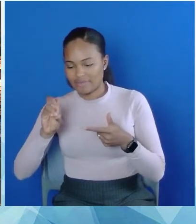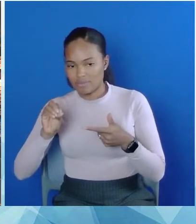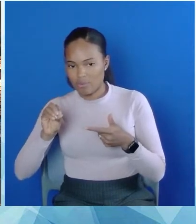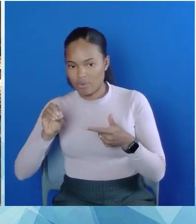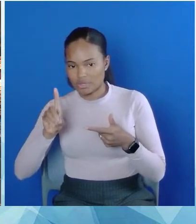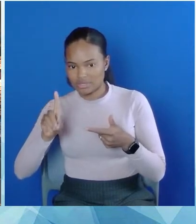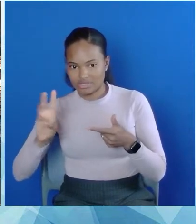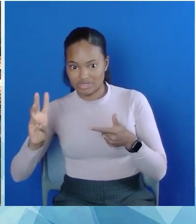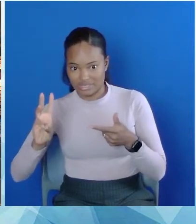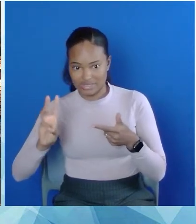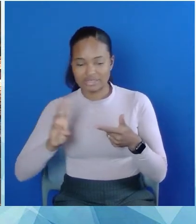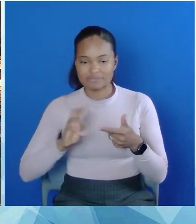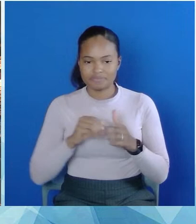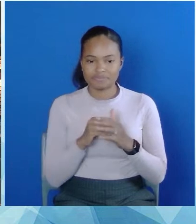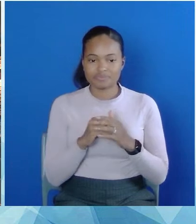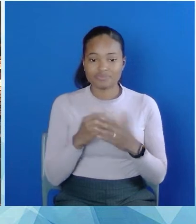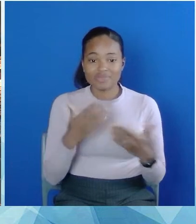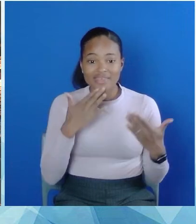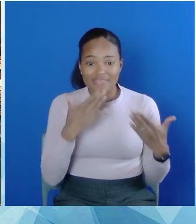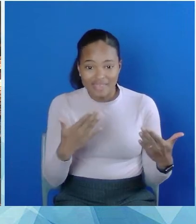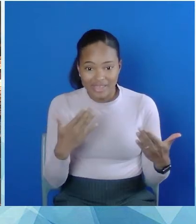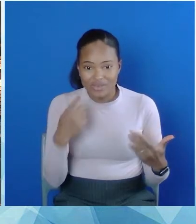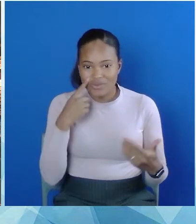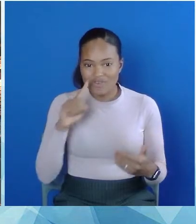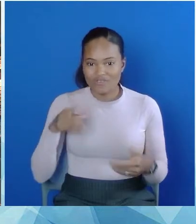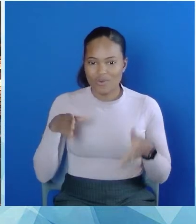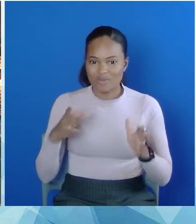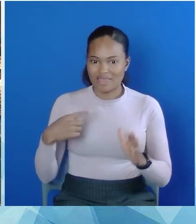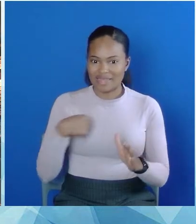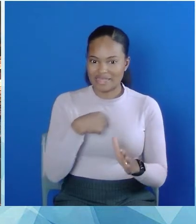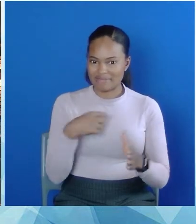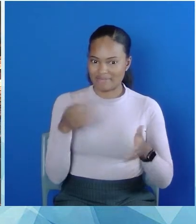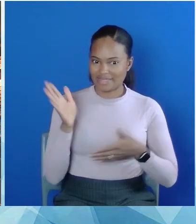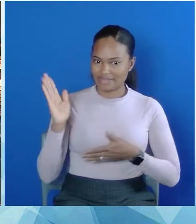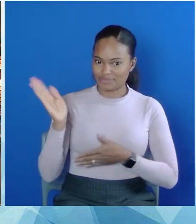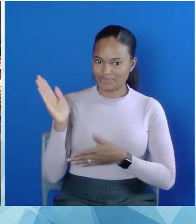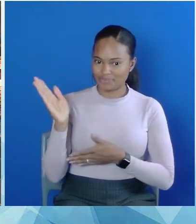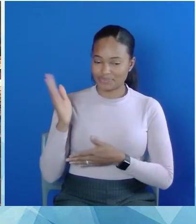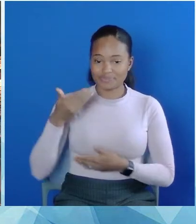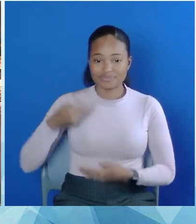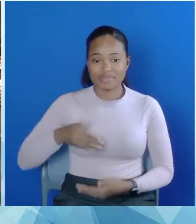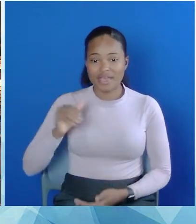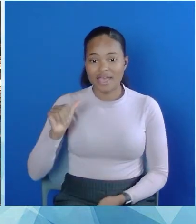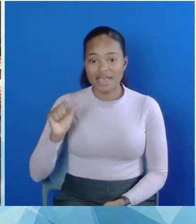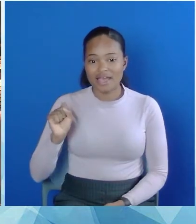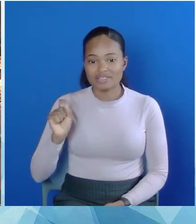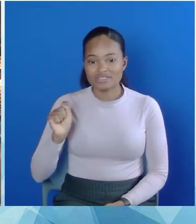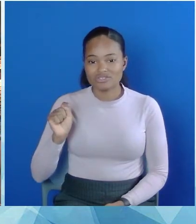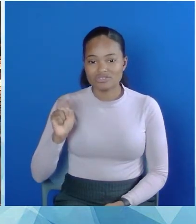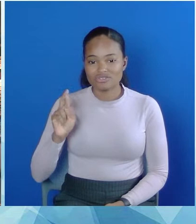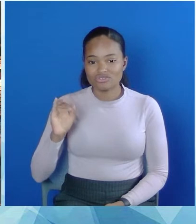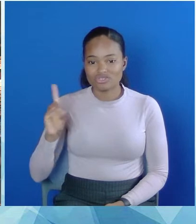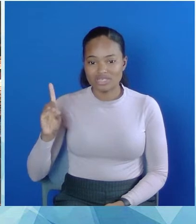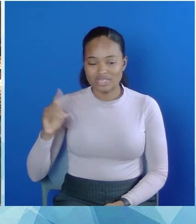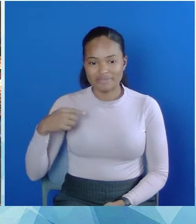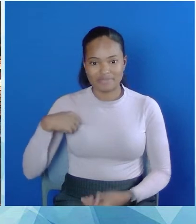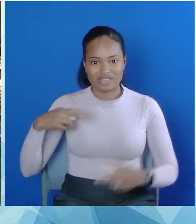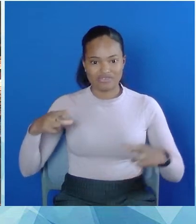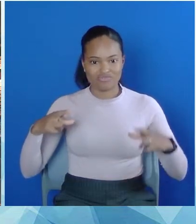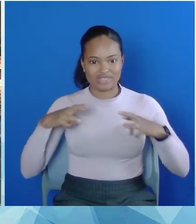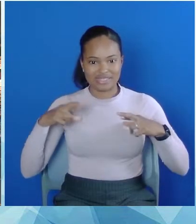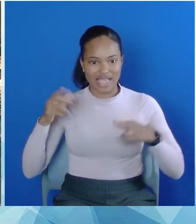Thank you so much for this opportunity to speak to you all. My name is Astrid. I am a retired professor